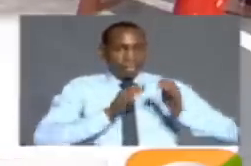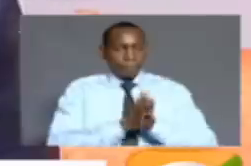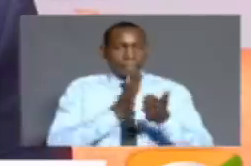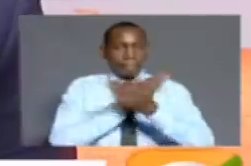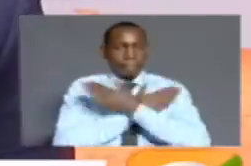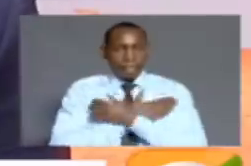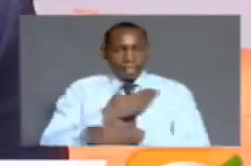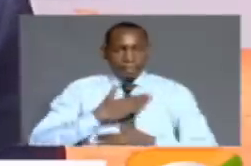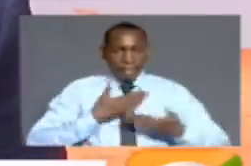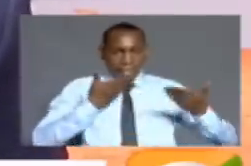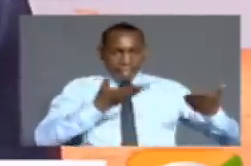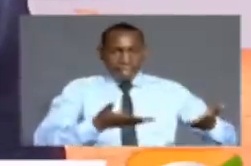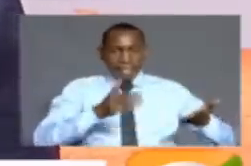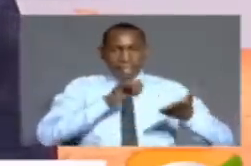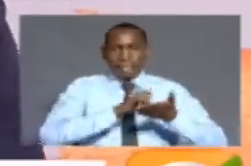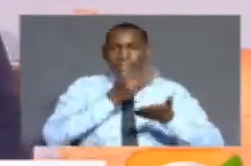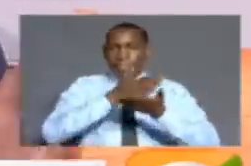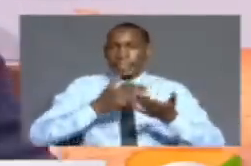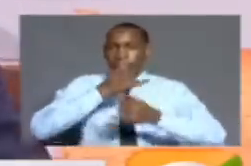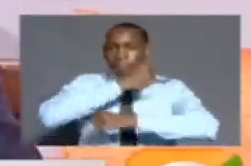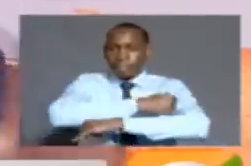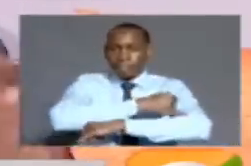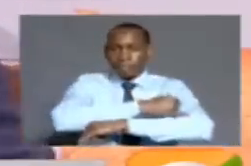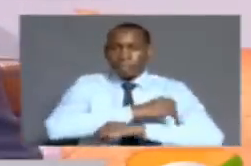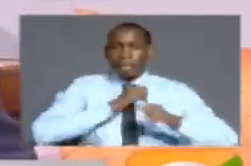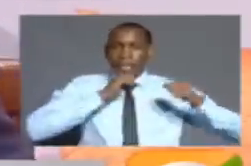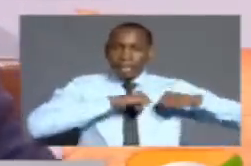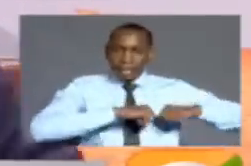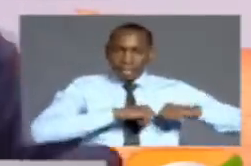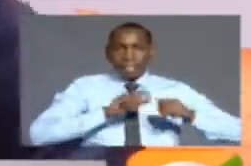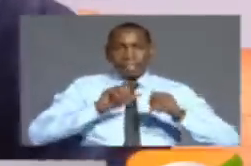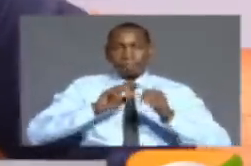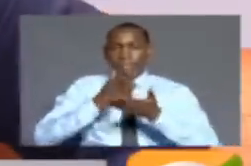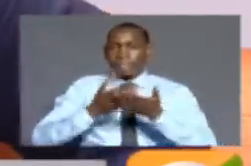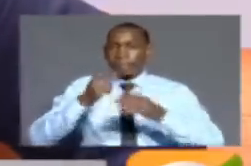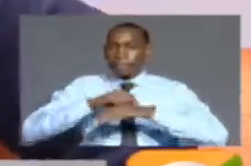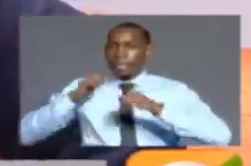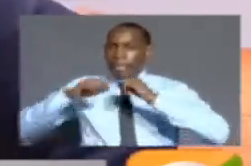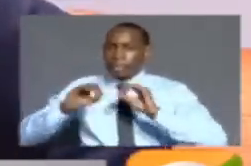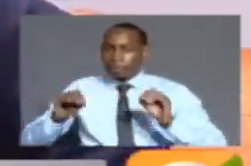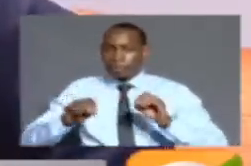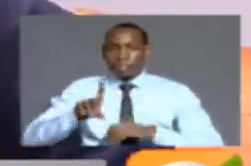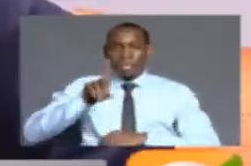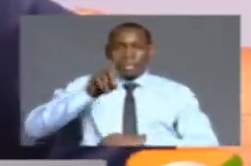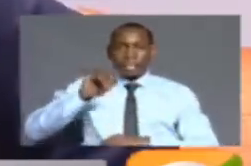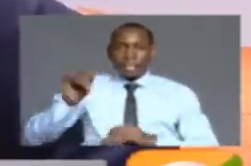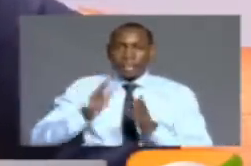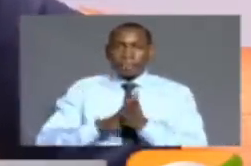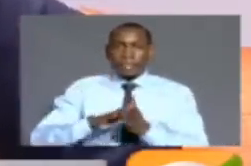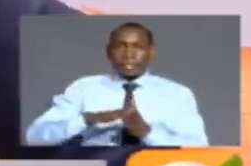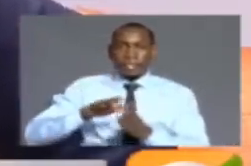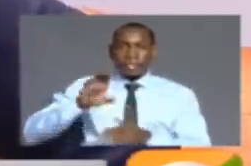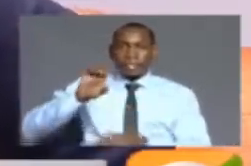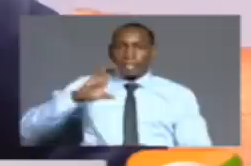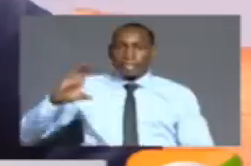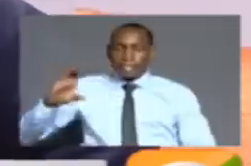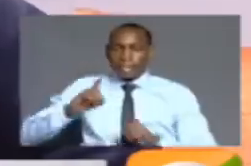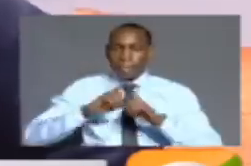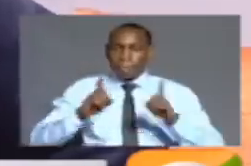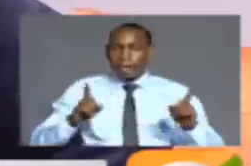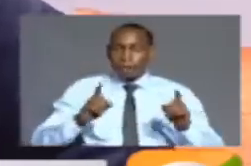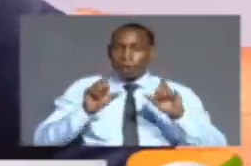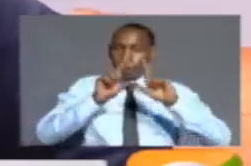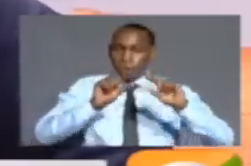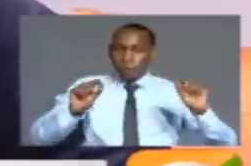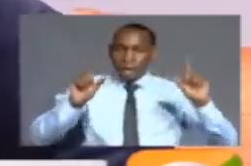here. Yeah. Some of these institutions, you know, I agree and I disagree with her when it comes to the DCI and the ESCC. Right. But to be honest with you,